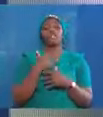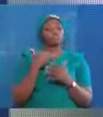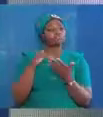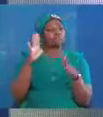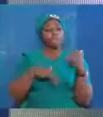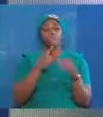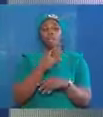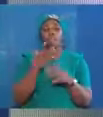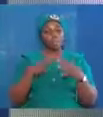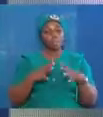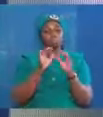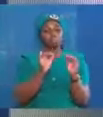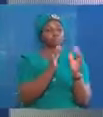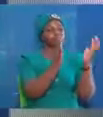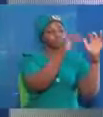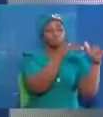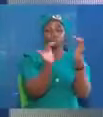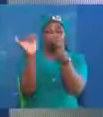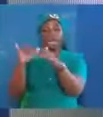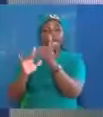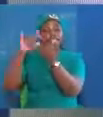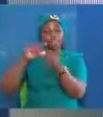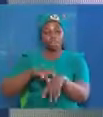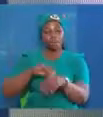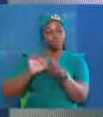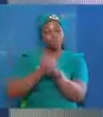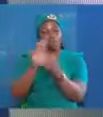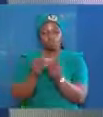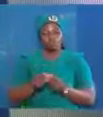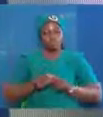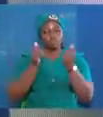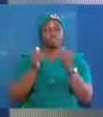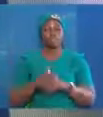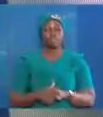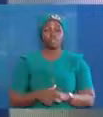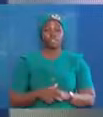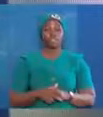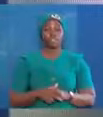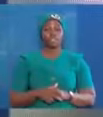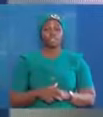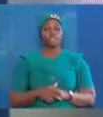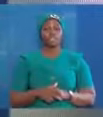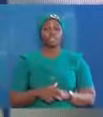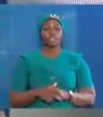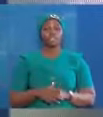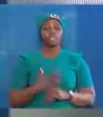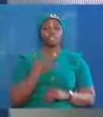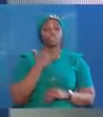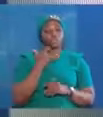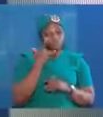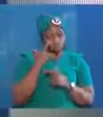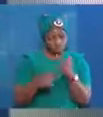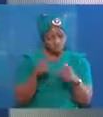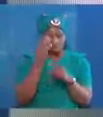until this COVID is maybe gone. But life will continue, Your Excellency, because you will see, as much as people